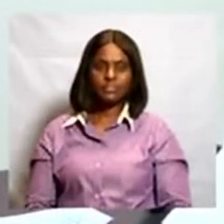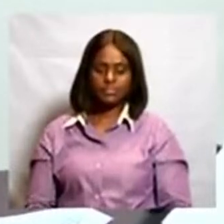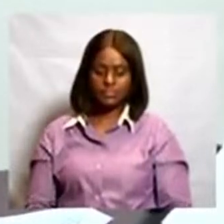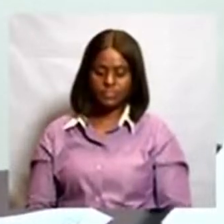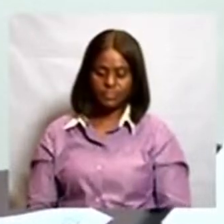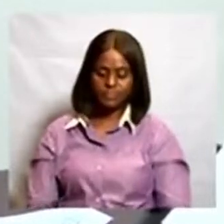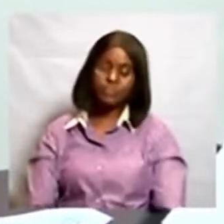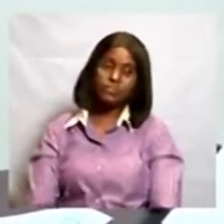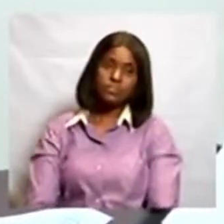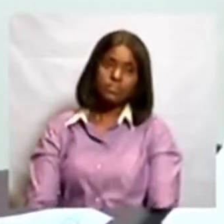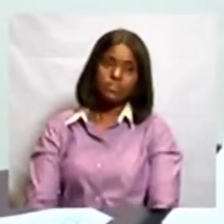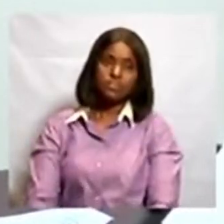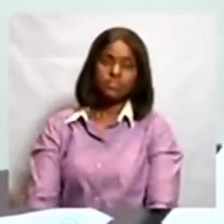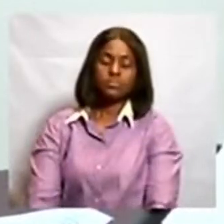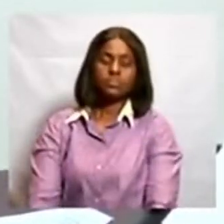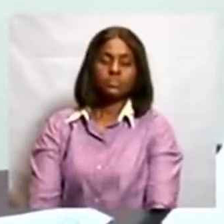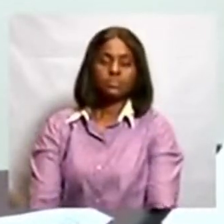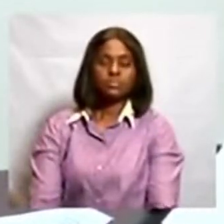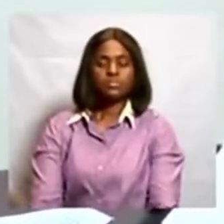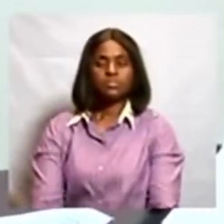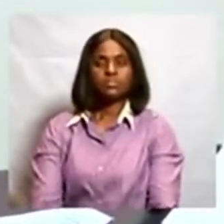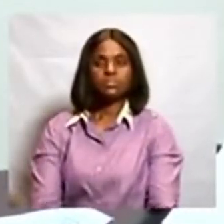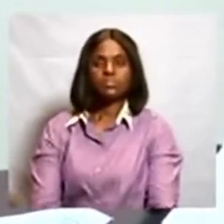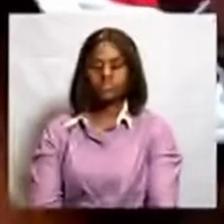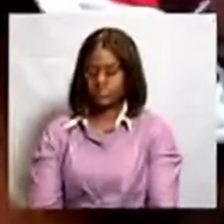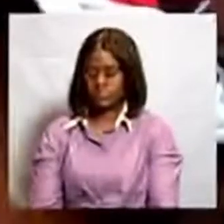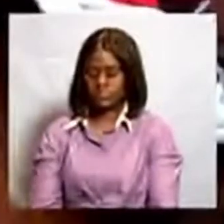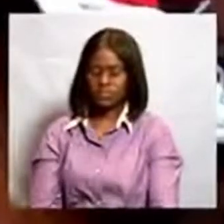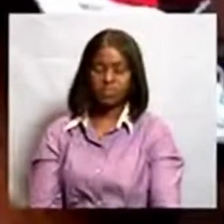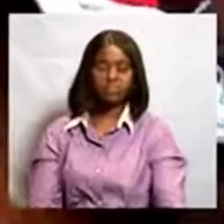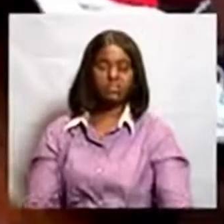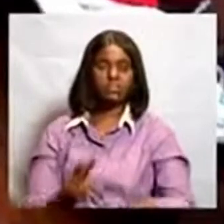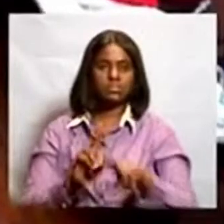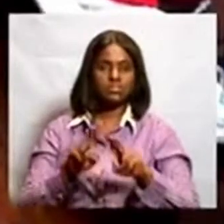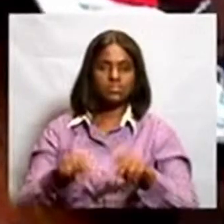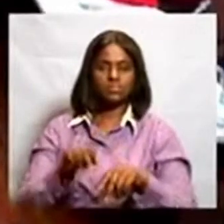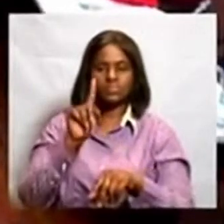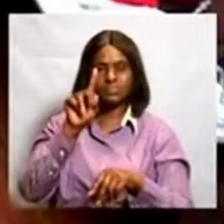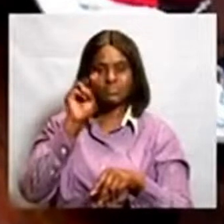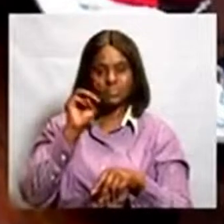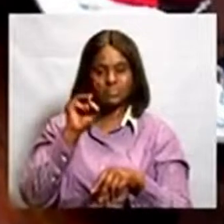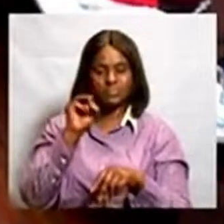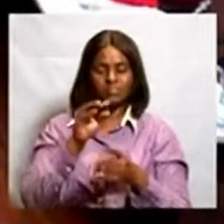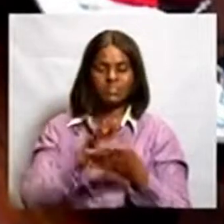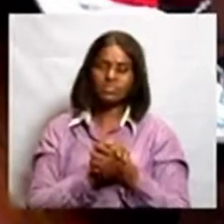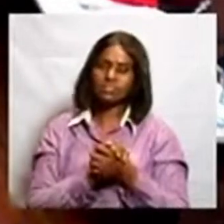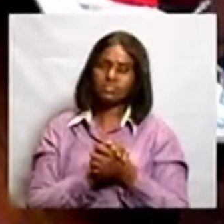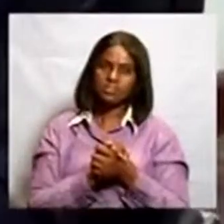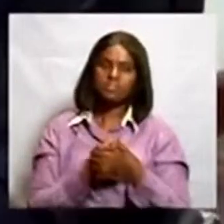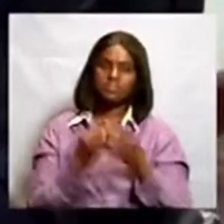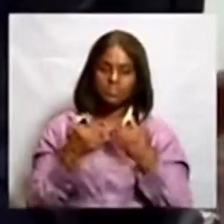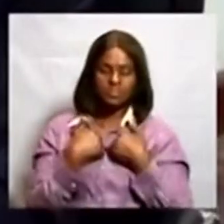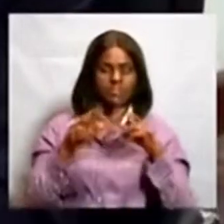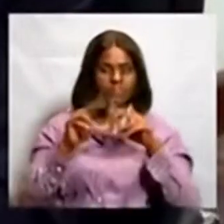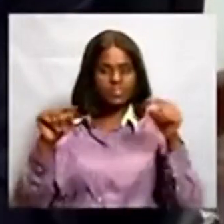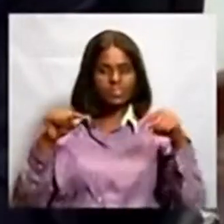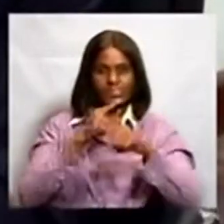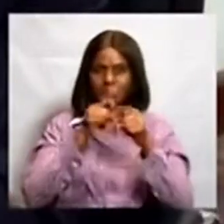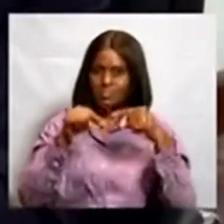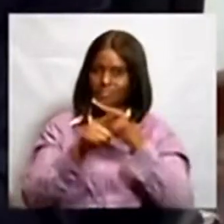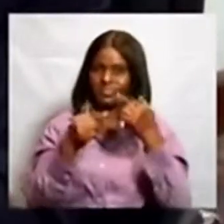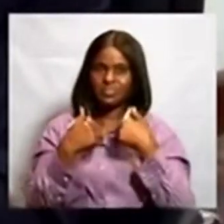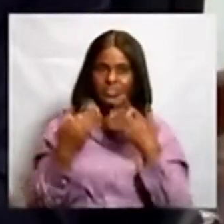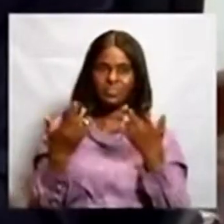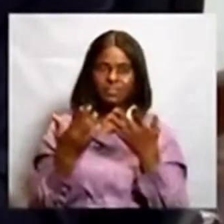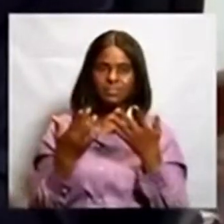conflict of interest by Mr. Simuzingire. Thank you, Chair. In under 1 minute, there is no conflict.